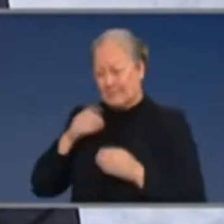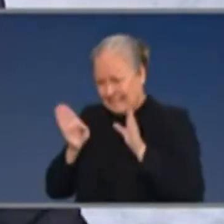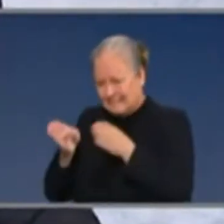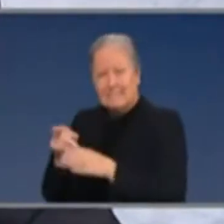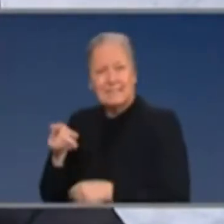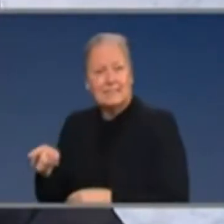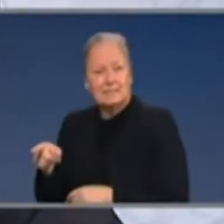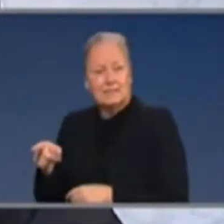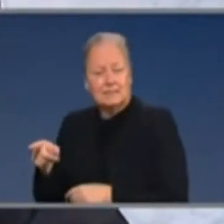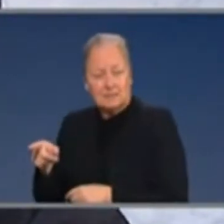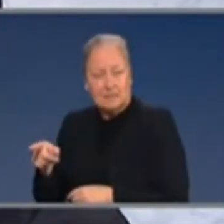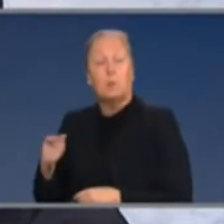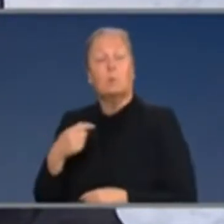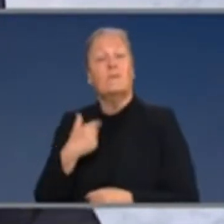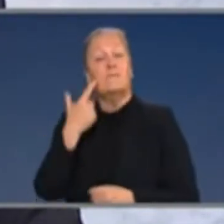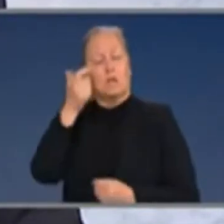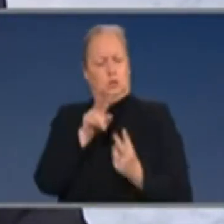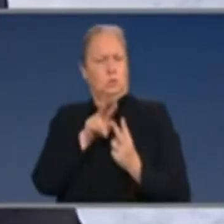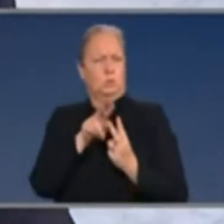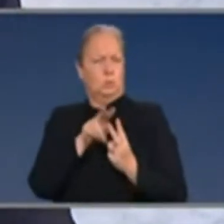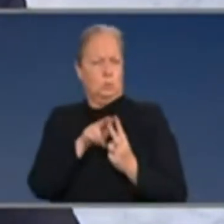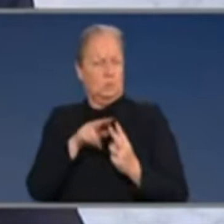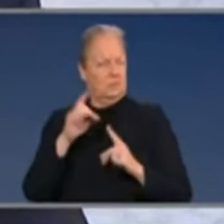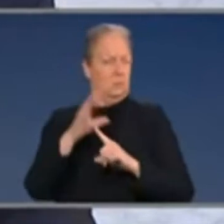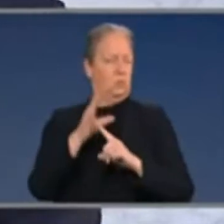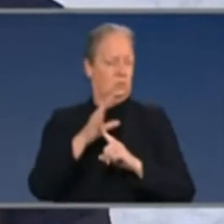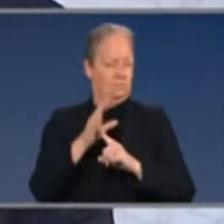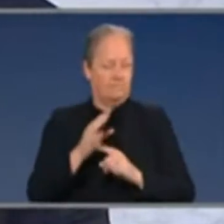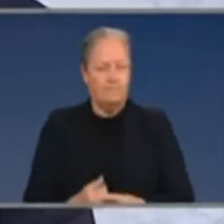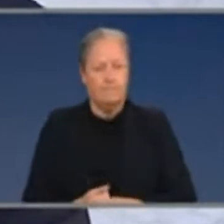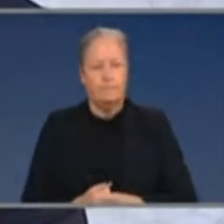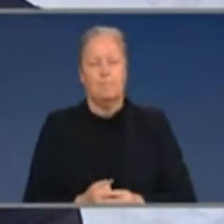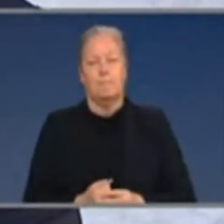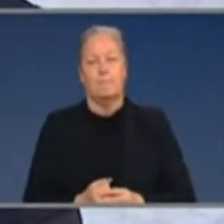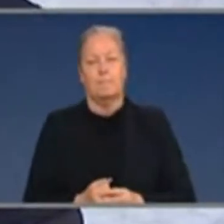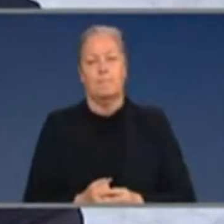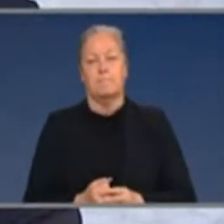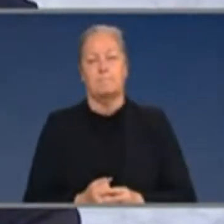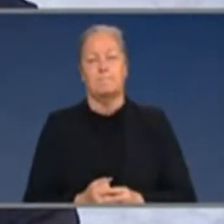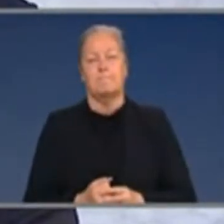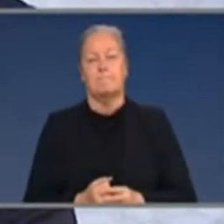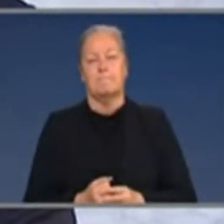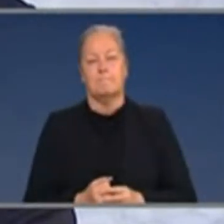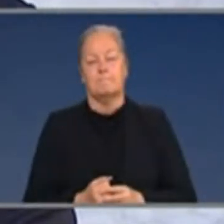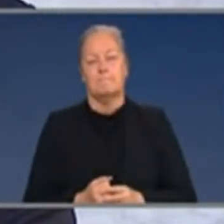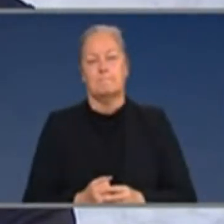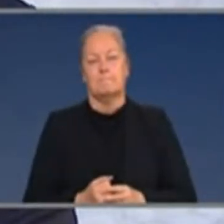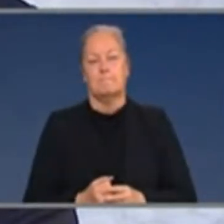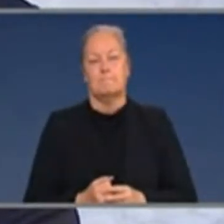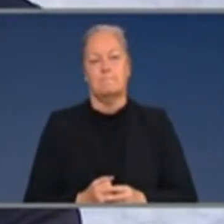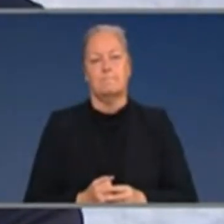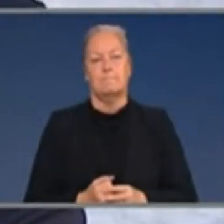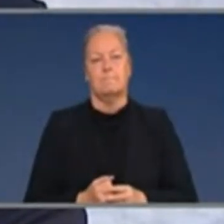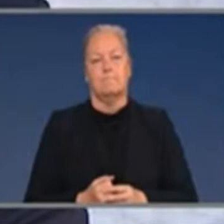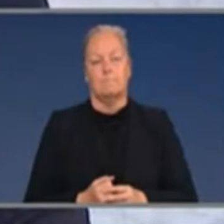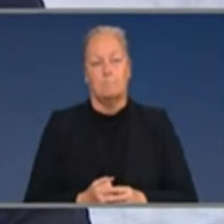we identified these things. And we looked at how we had not been making the progress all of us wanted on closing the